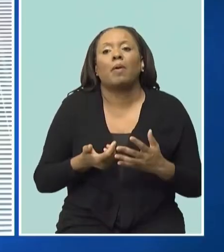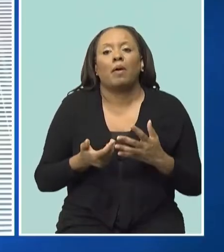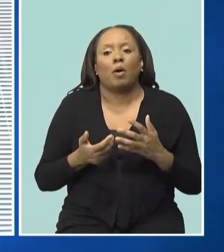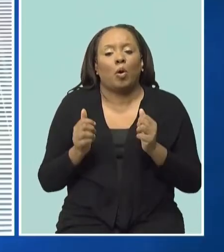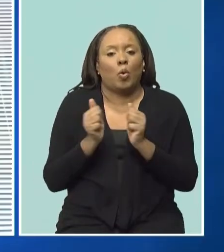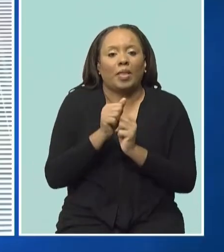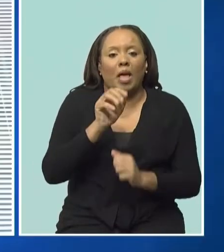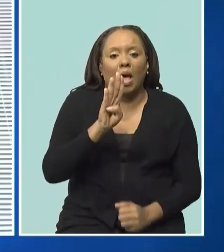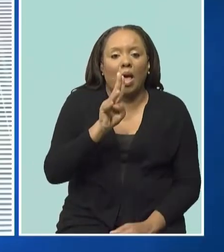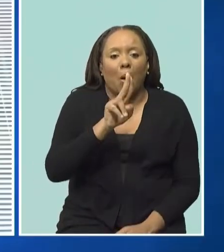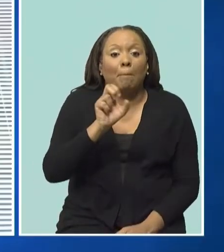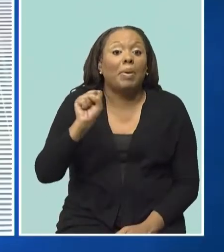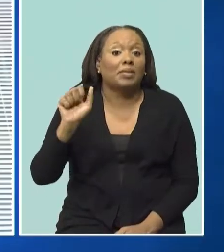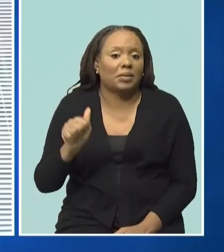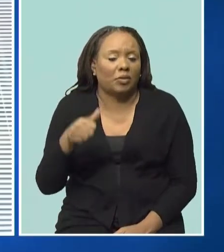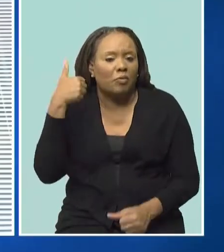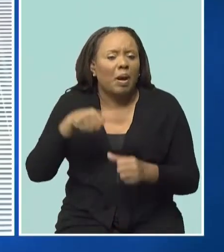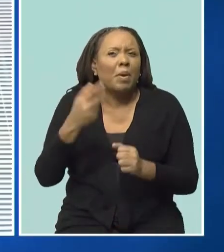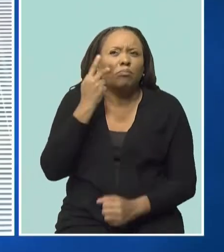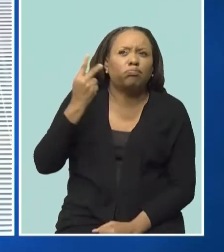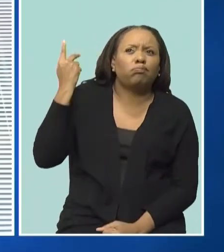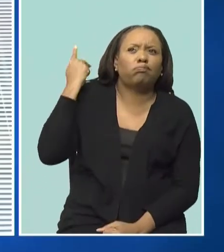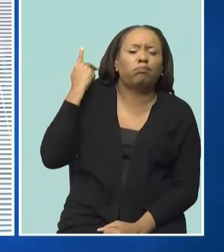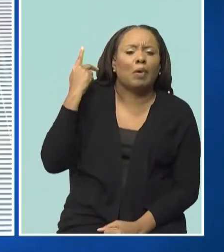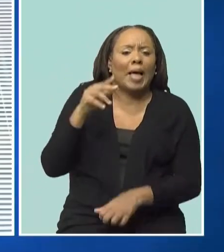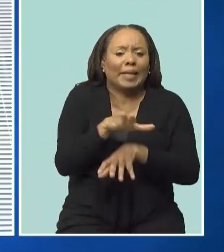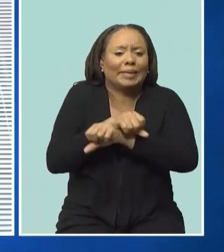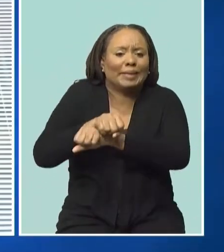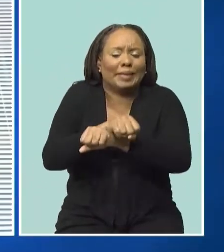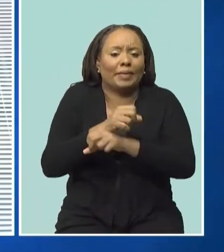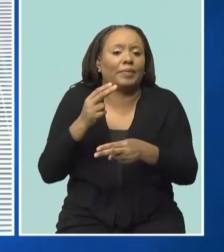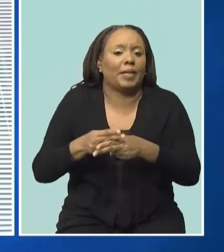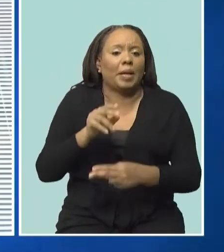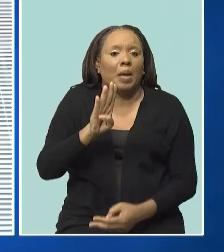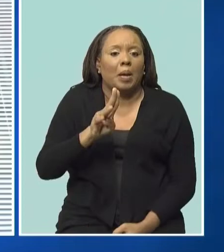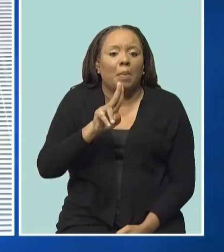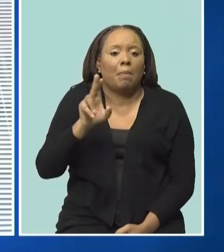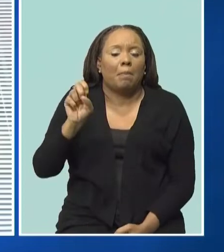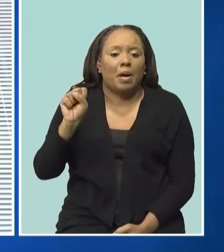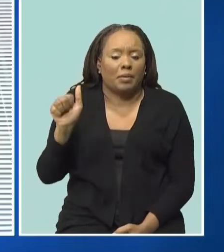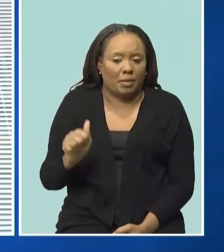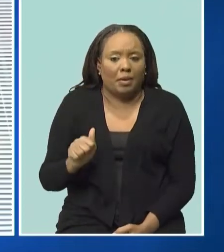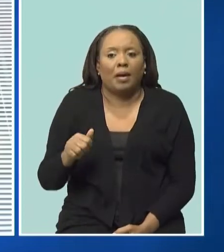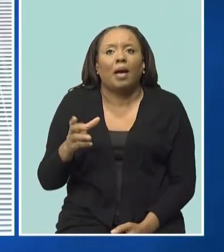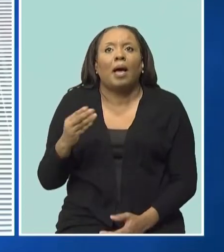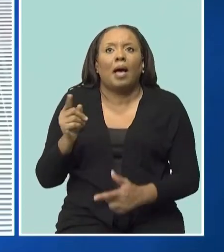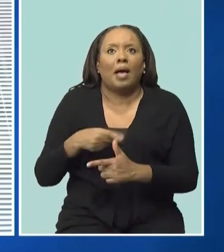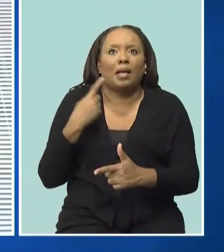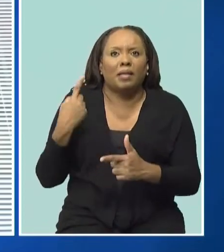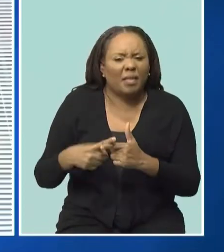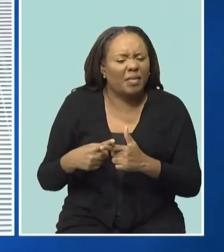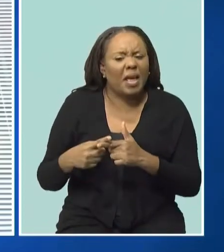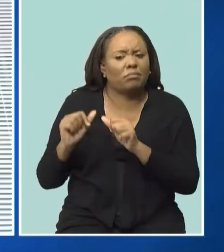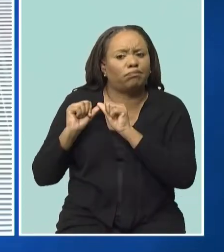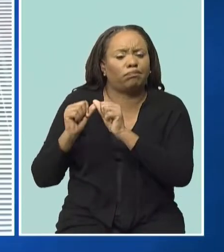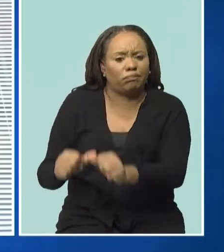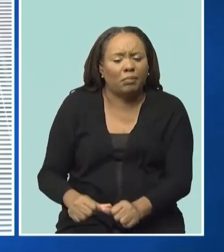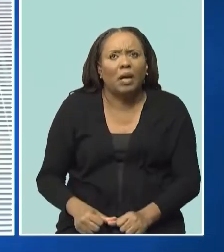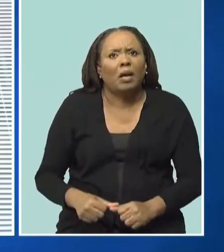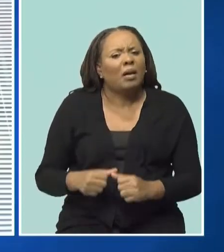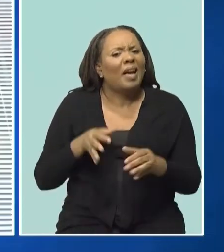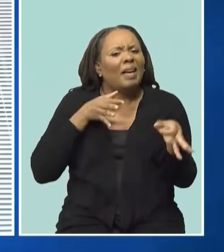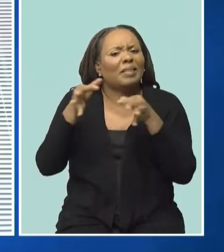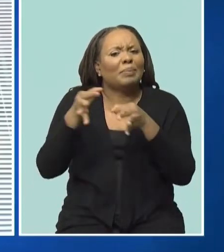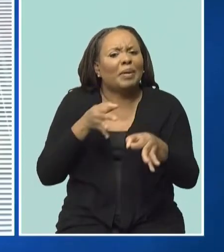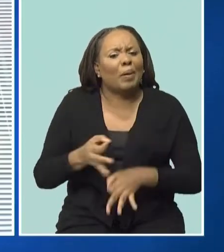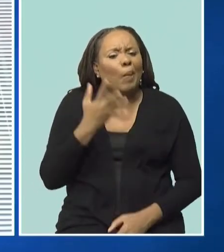Opel Commemoration Day, under the theme, Reimagining the Past, Celebrating the Future. Explain for all of us this theme and